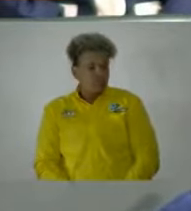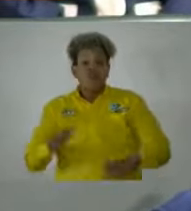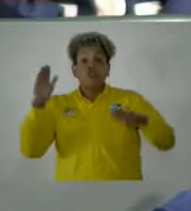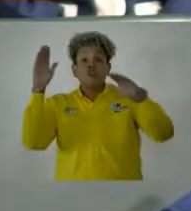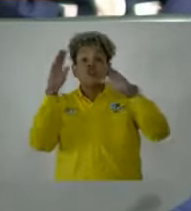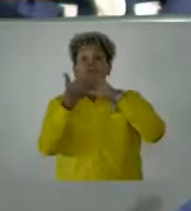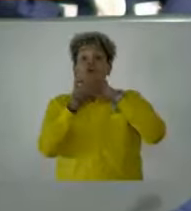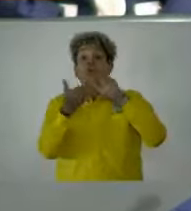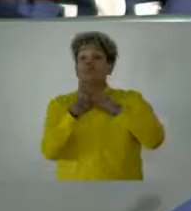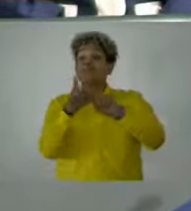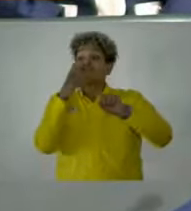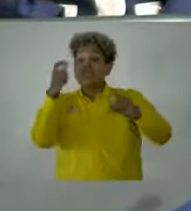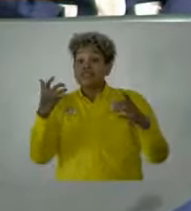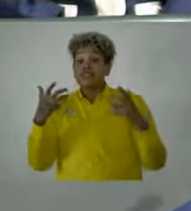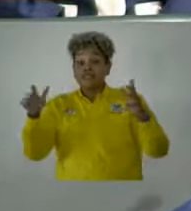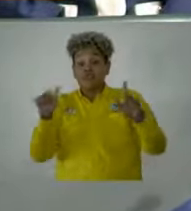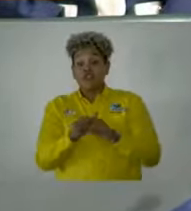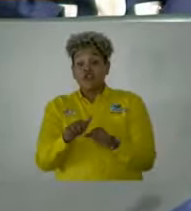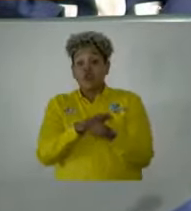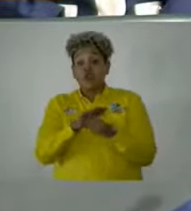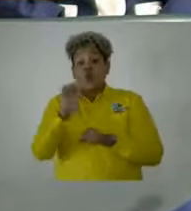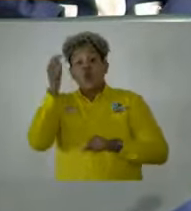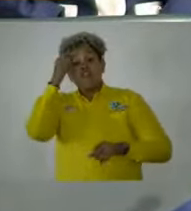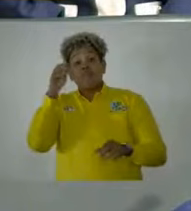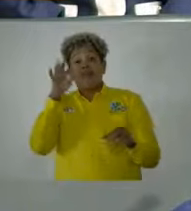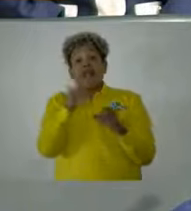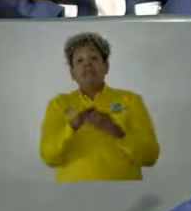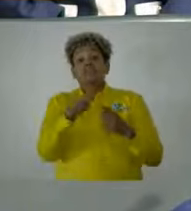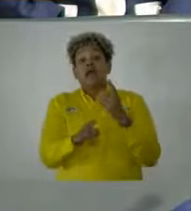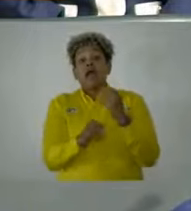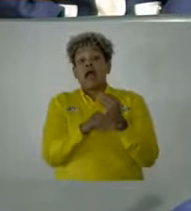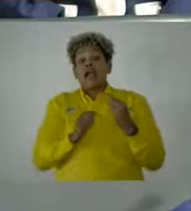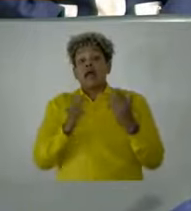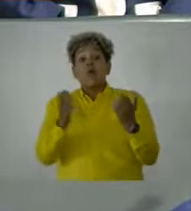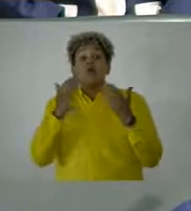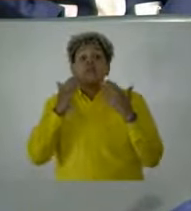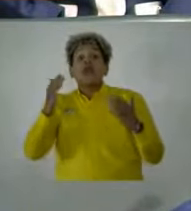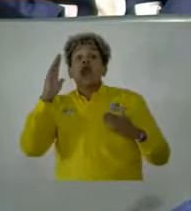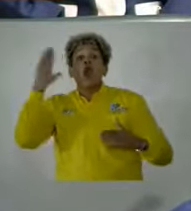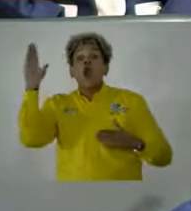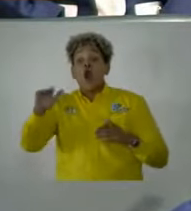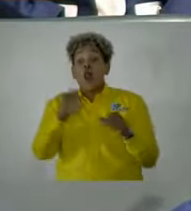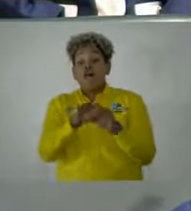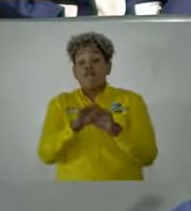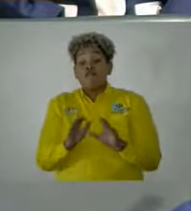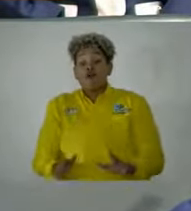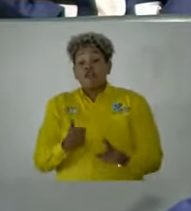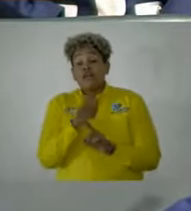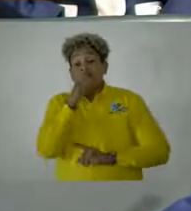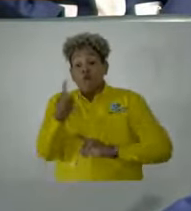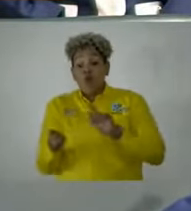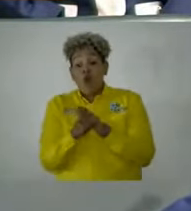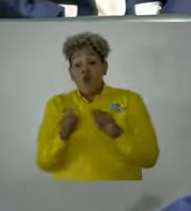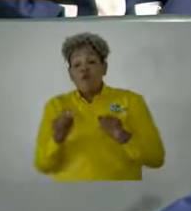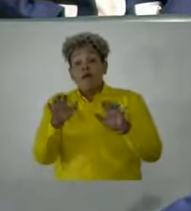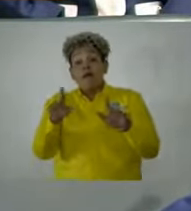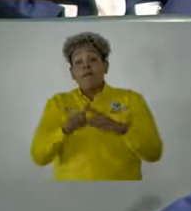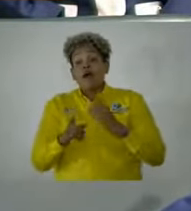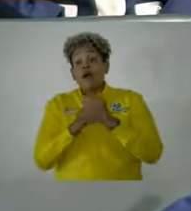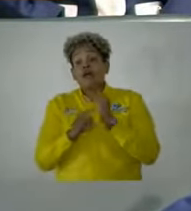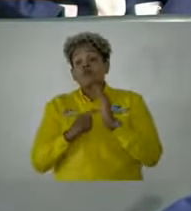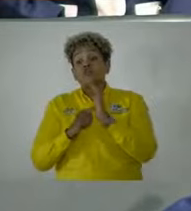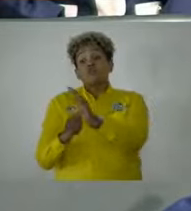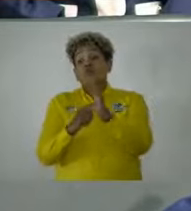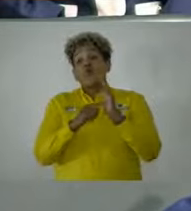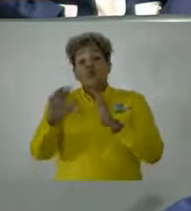Jamaica has just completed local government elections, and I want to thank all the voters who came out and exercised